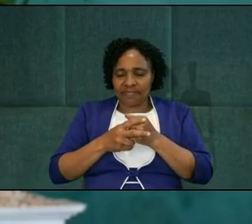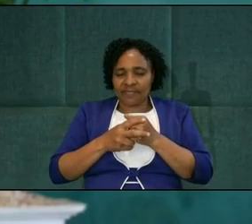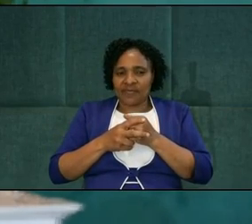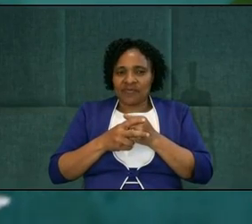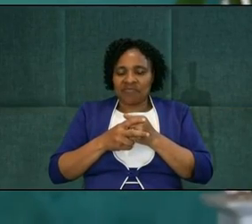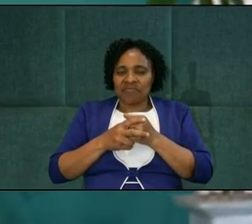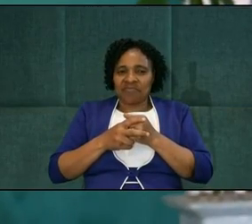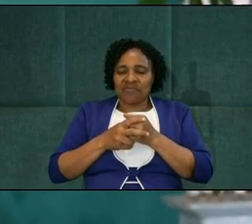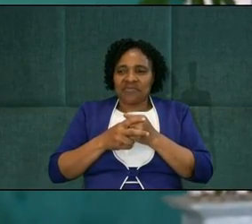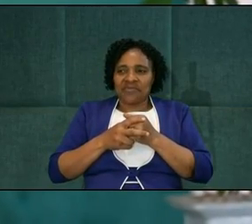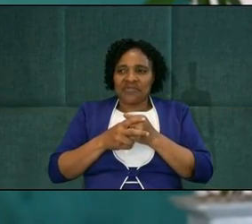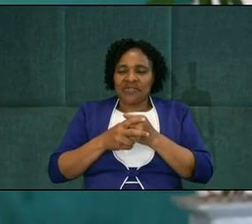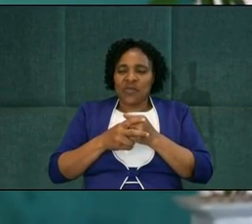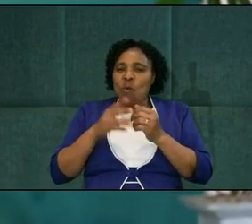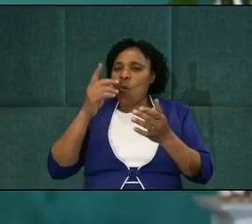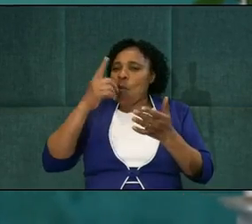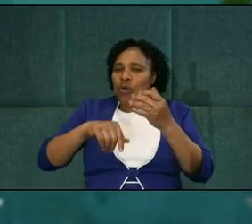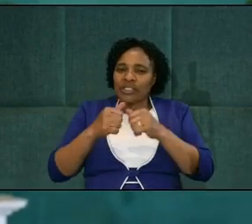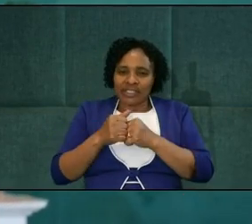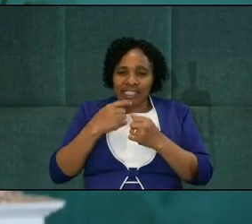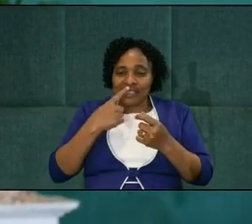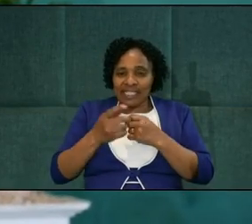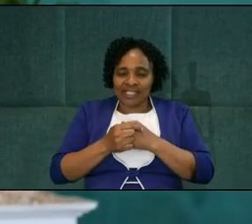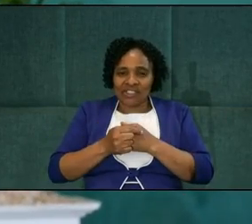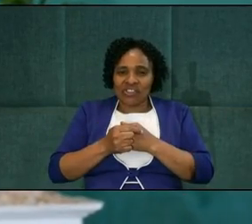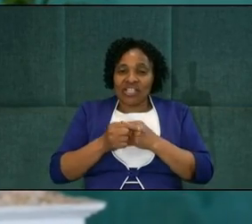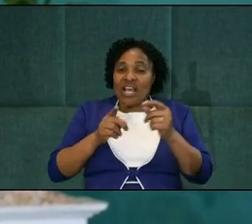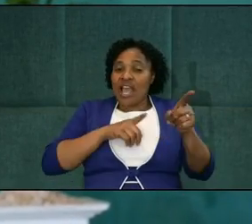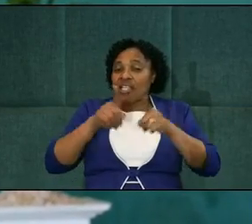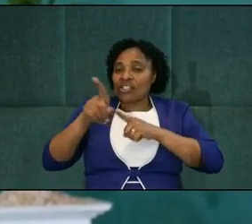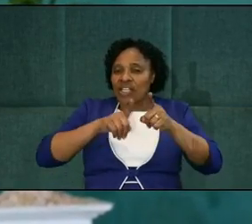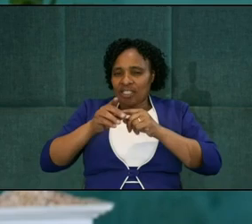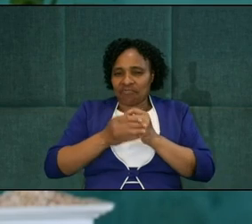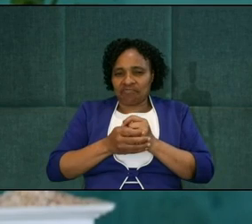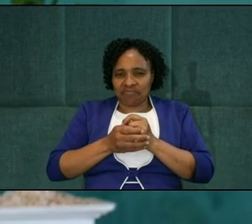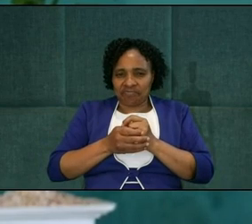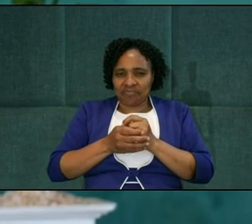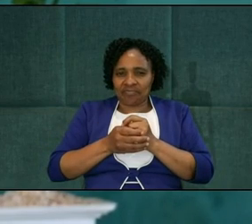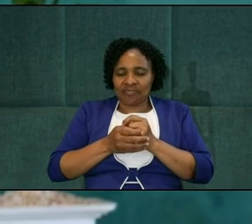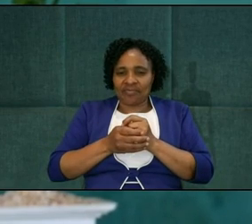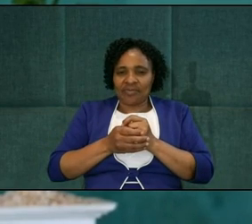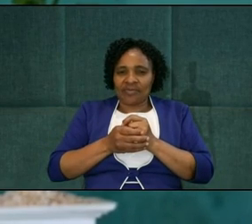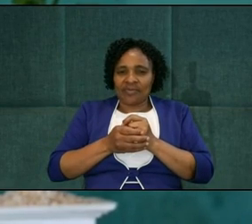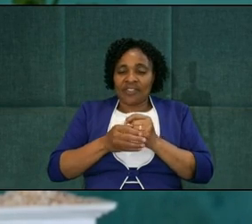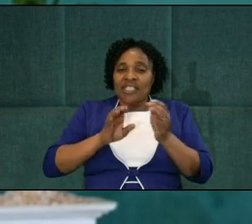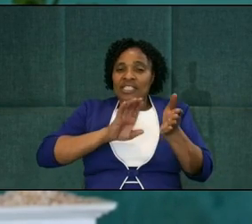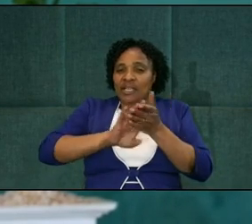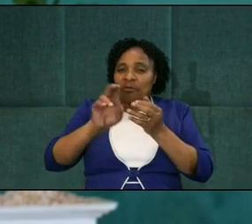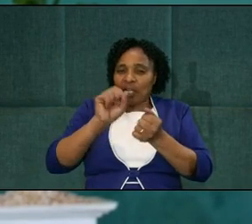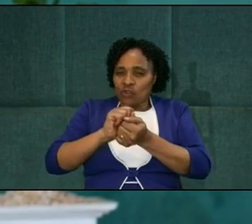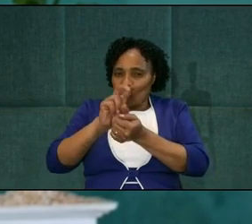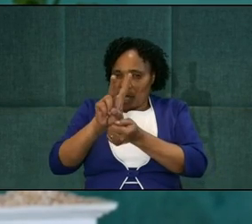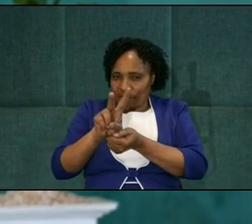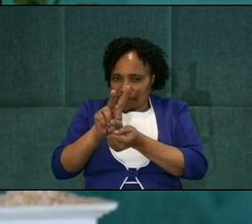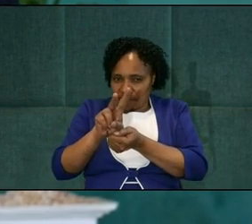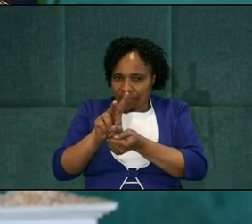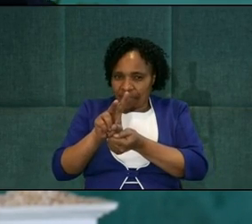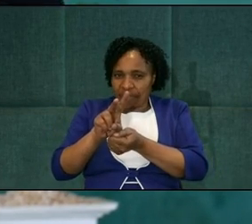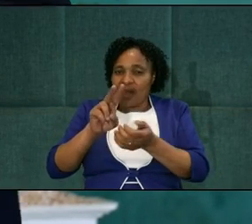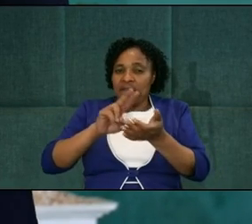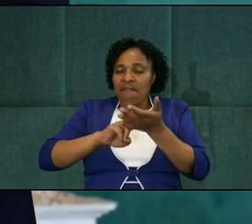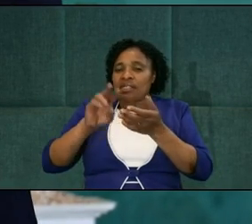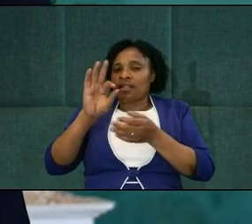37. Just to keep you awake, what book did I say? Exodus. I'm in Exodus, second book. I'm in chapter 12. I'm in